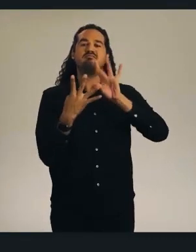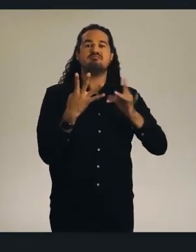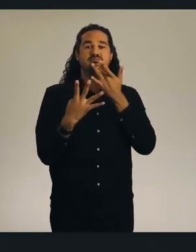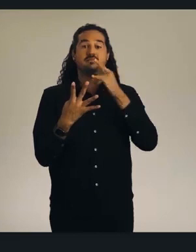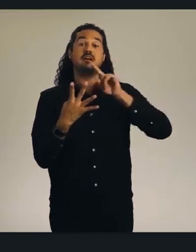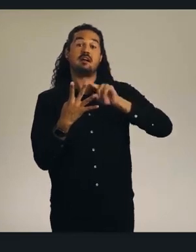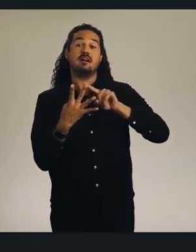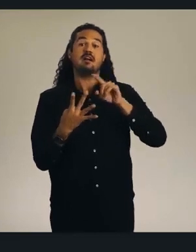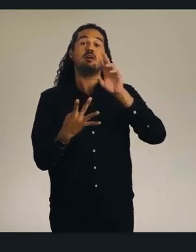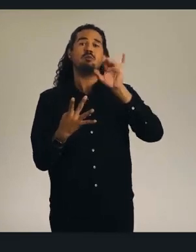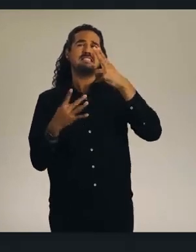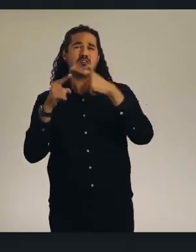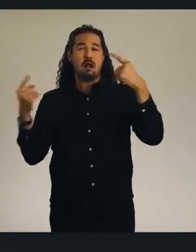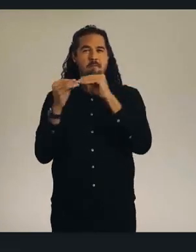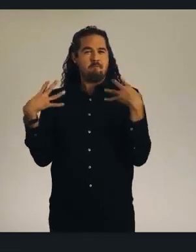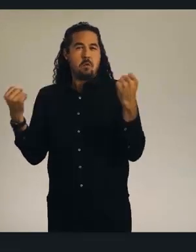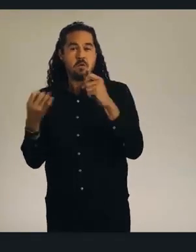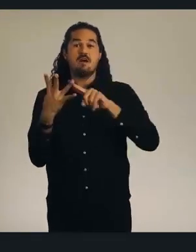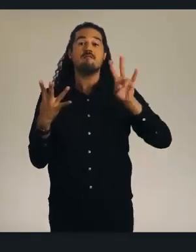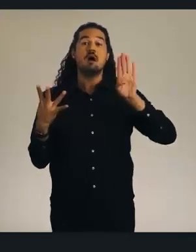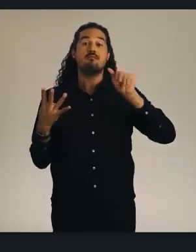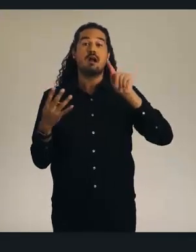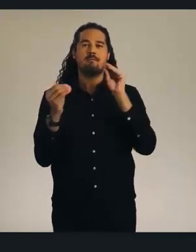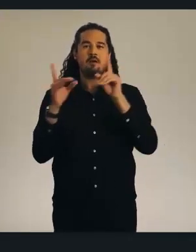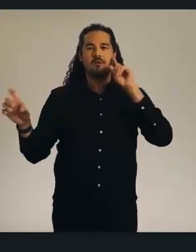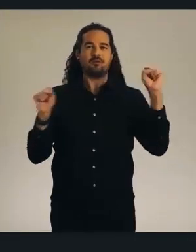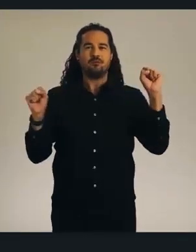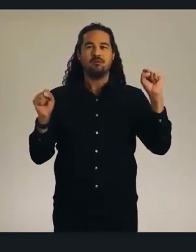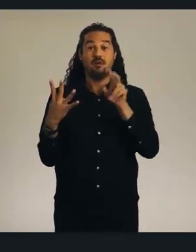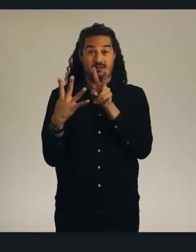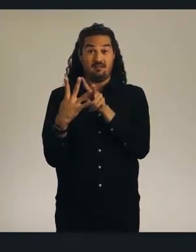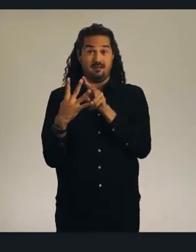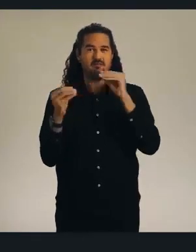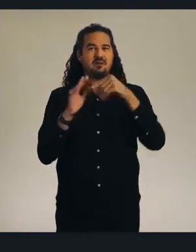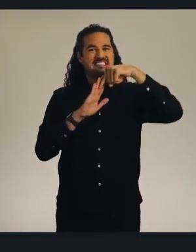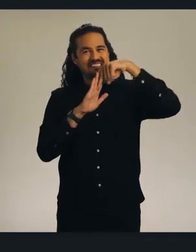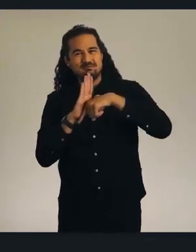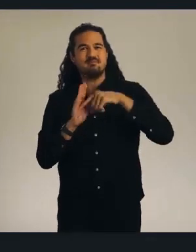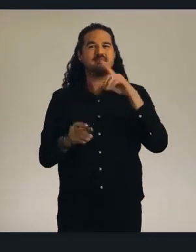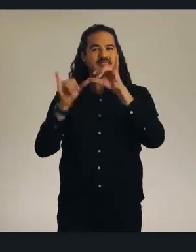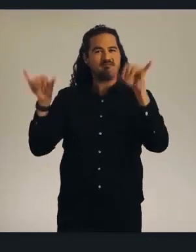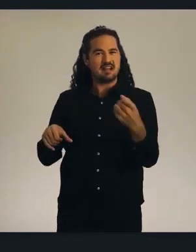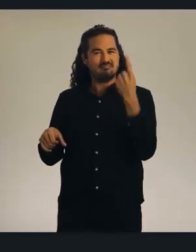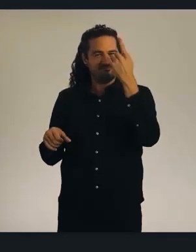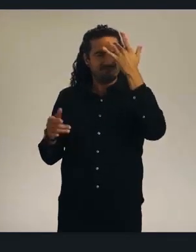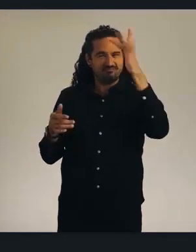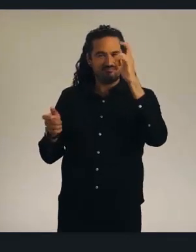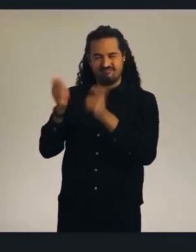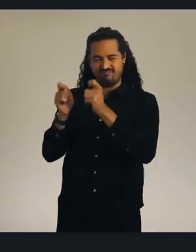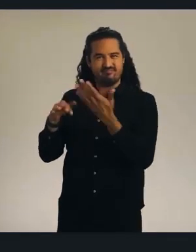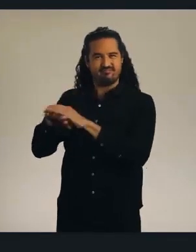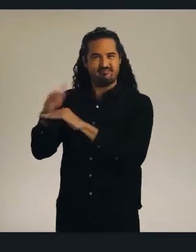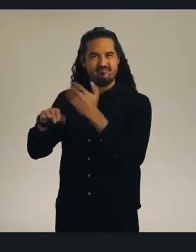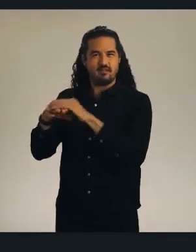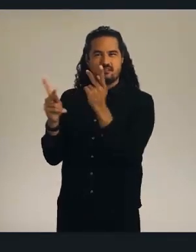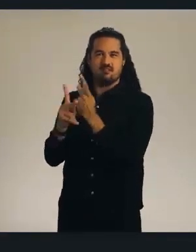rich contrast for a bolder look, or vibrant for a punchier look. Each uses our deep semantic understanding to intelligently apply the right amount of adjustments to different parts of the photo,